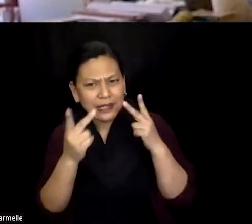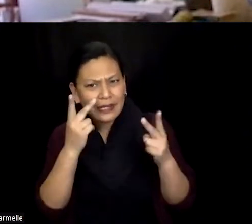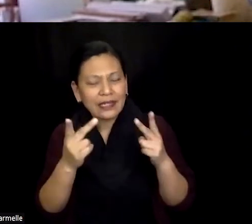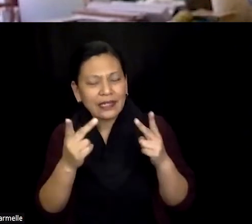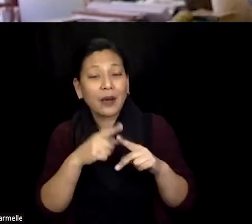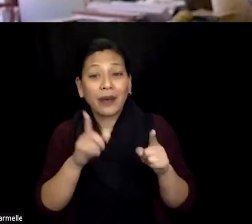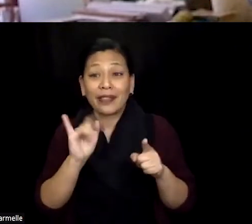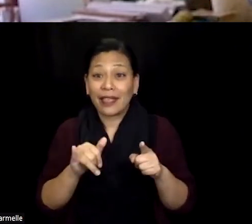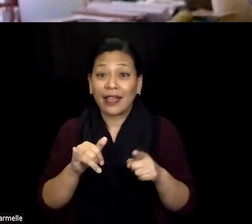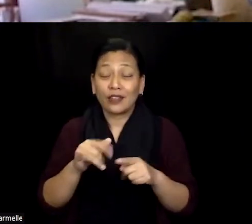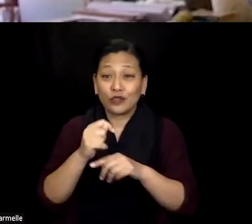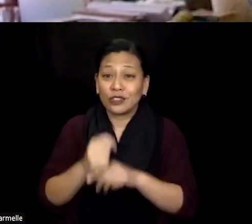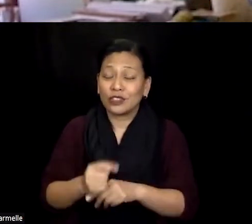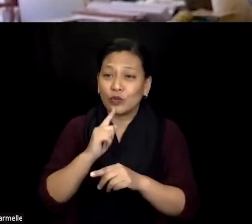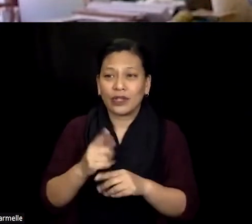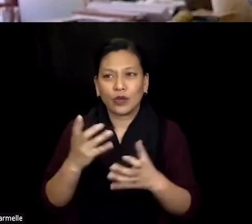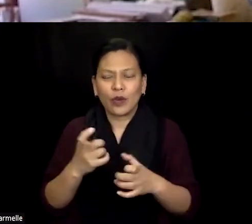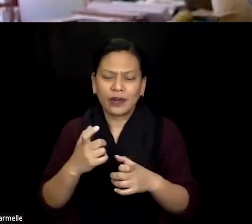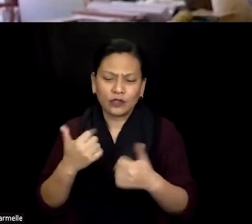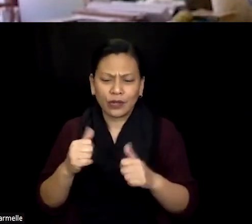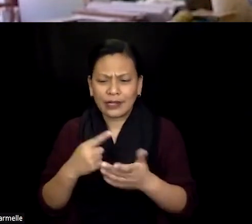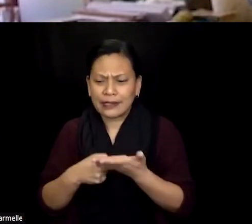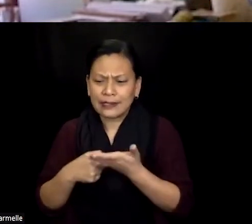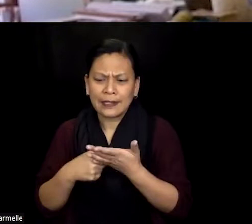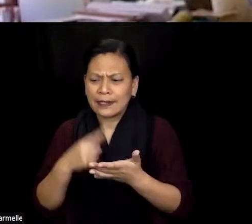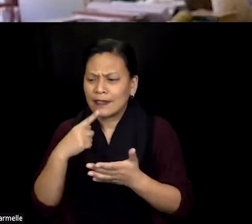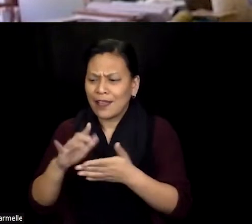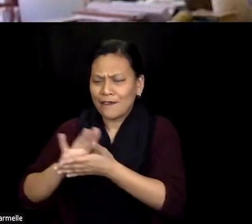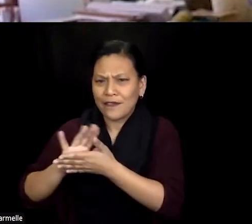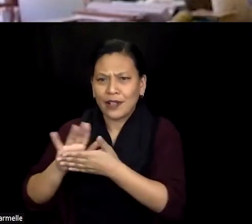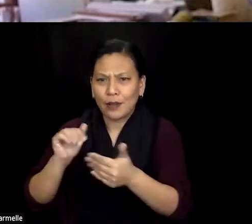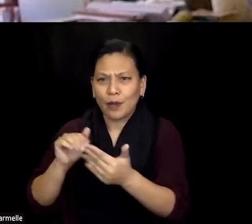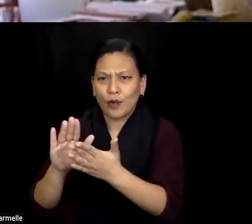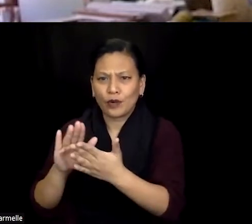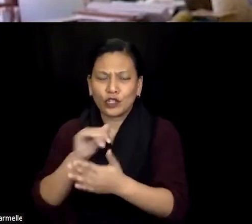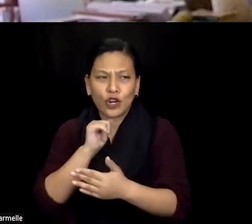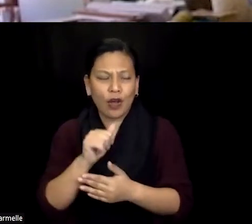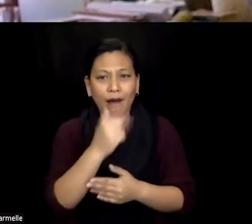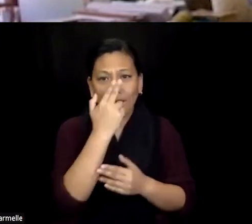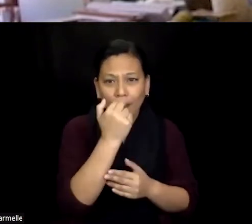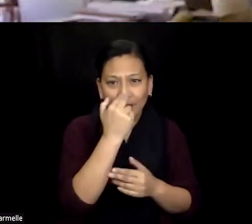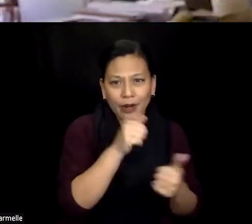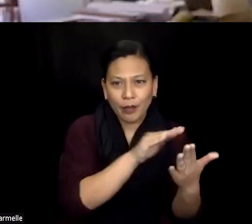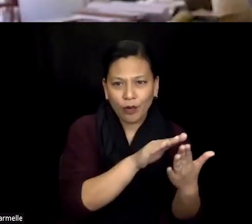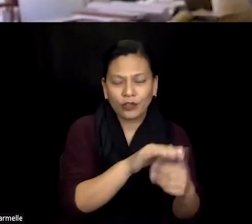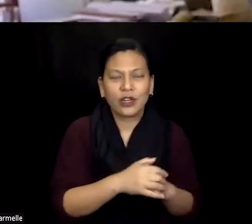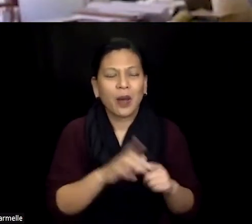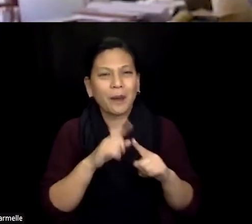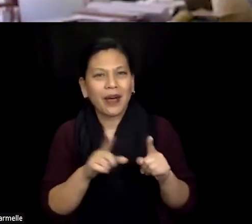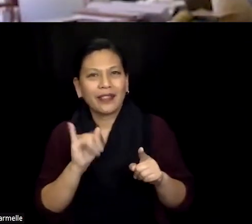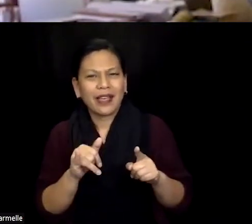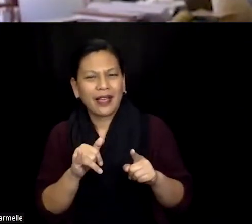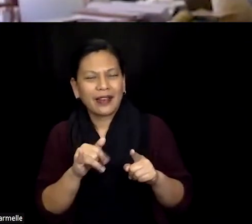were based in the tradition of cinematic language rather than sketch comedy language. We made better movies in that sense.